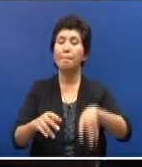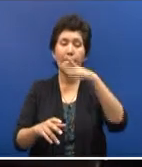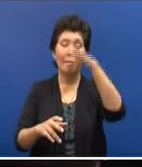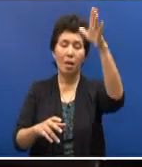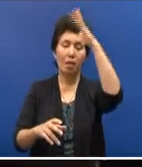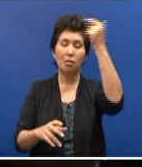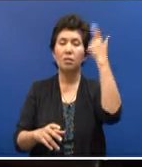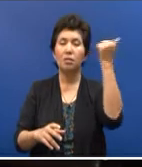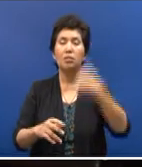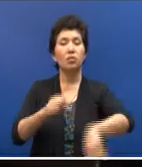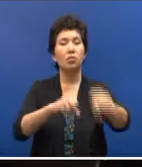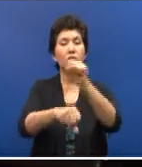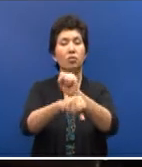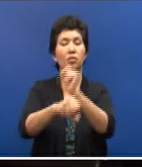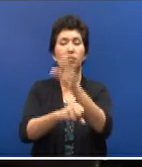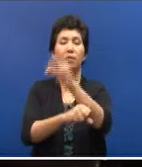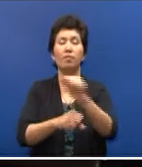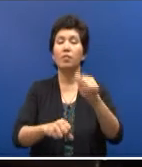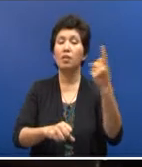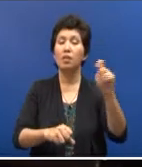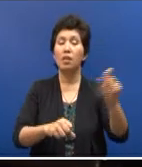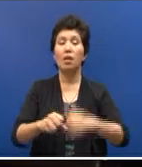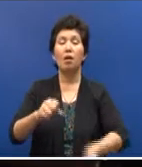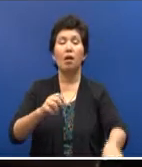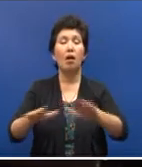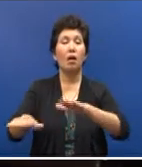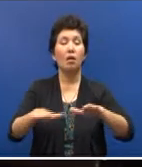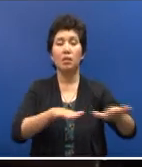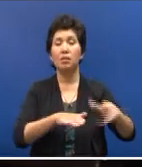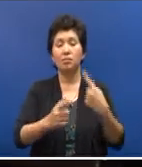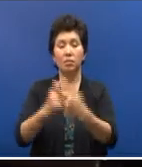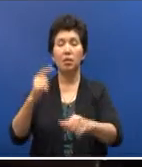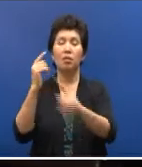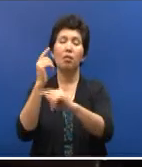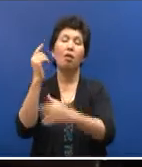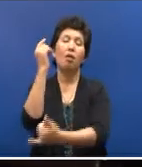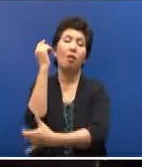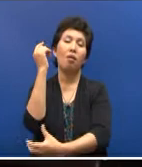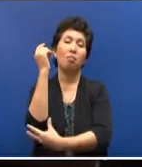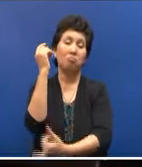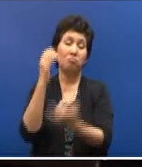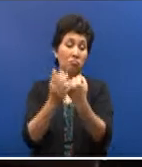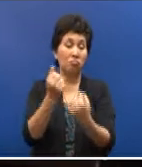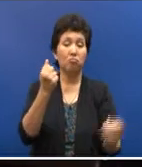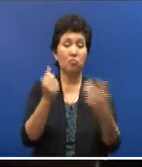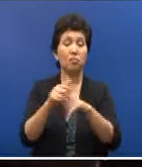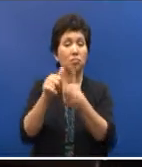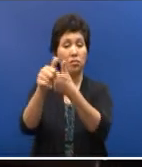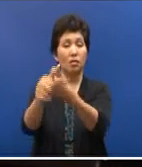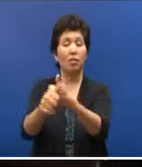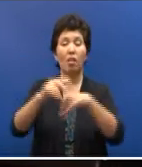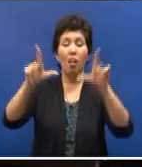knew already the jobs of their kids, okay, when they were born, okay, because it is just referring to